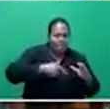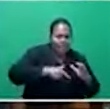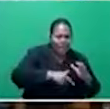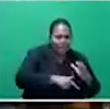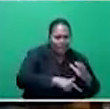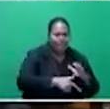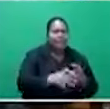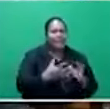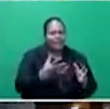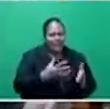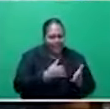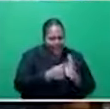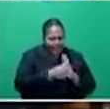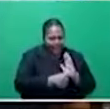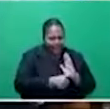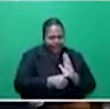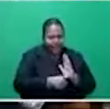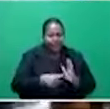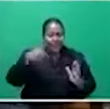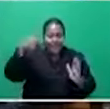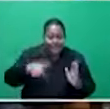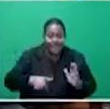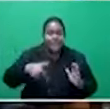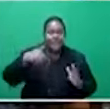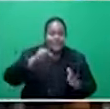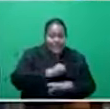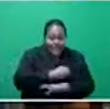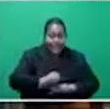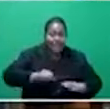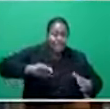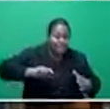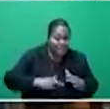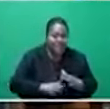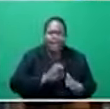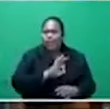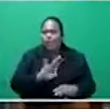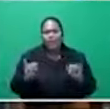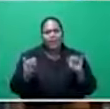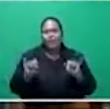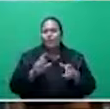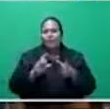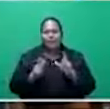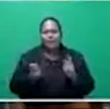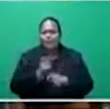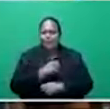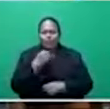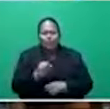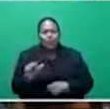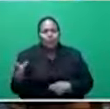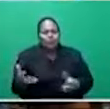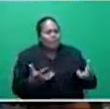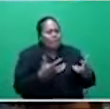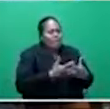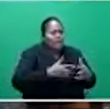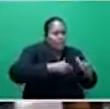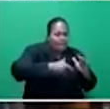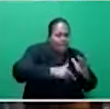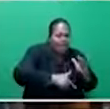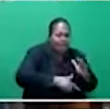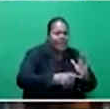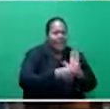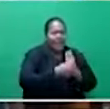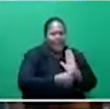Deep-sea mining is not a climate change issue, but it should be a condition in the Mining Act. So if you go to the Mining Act, sir,